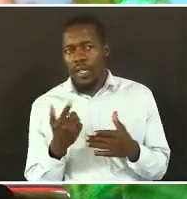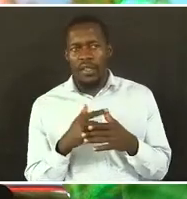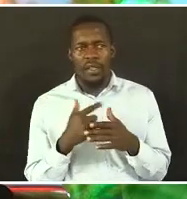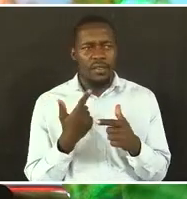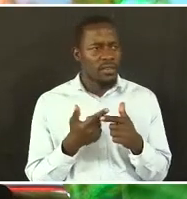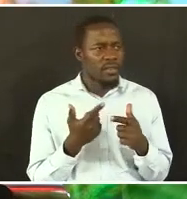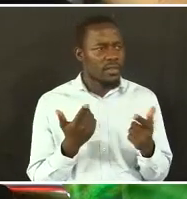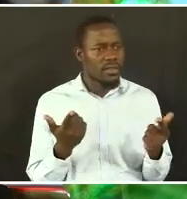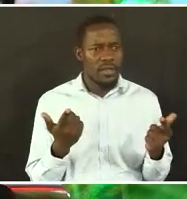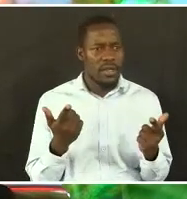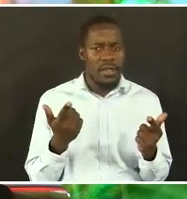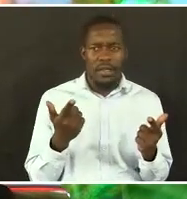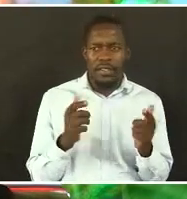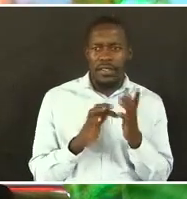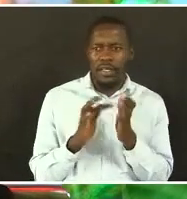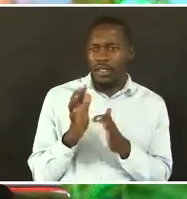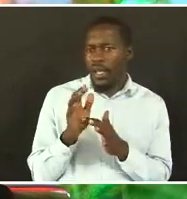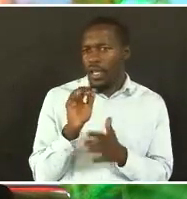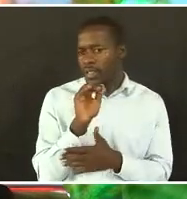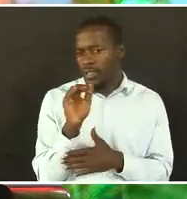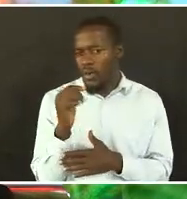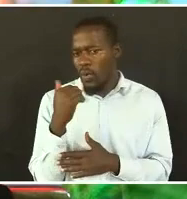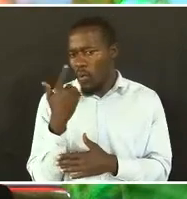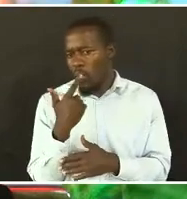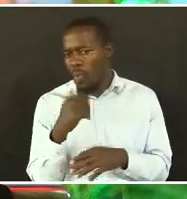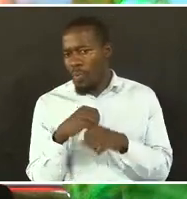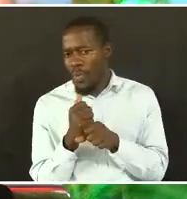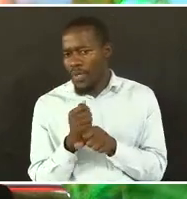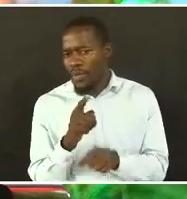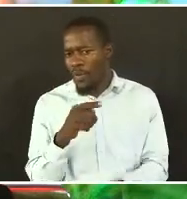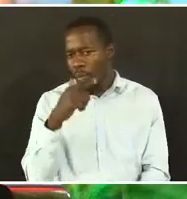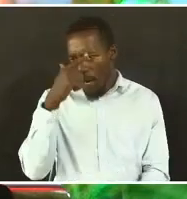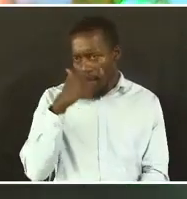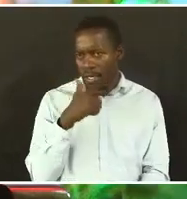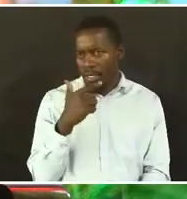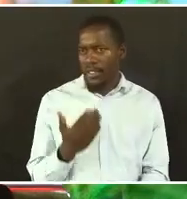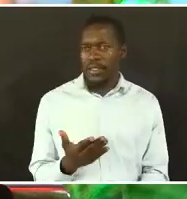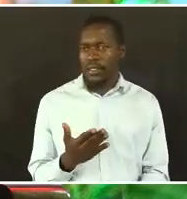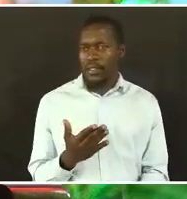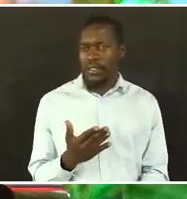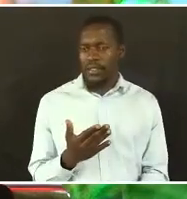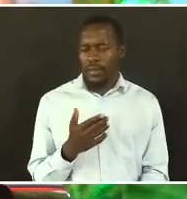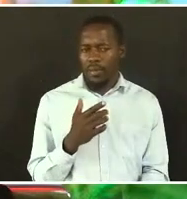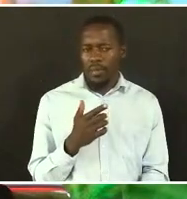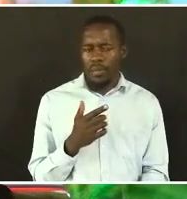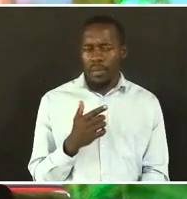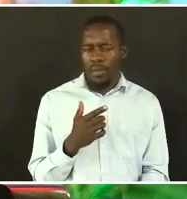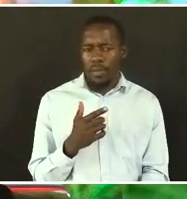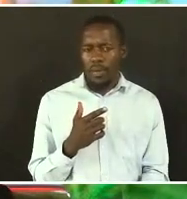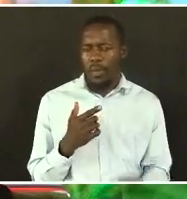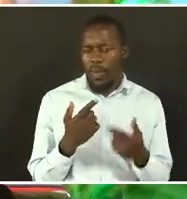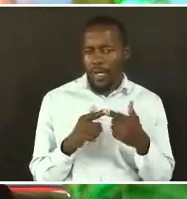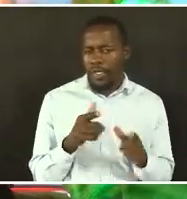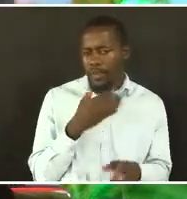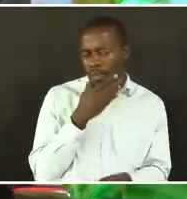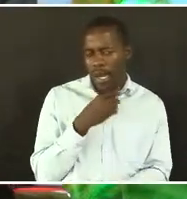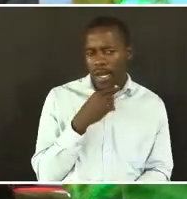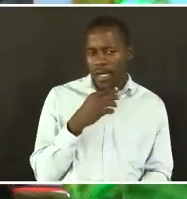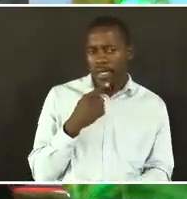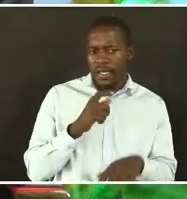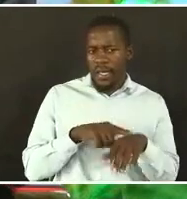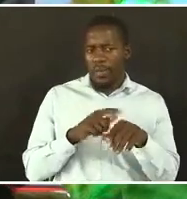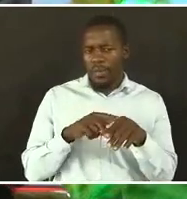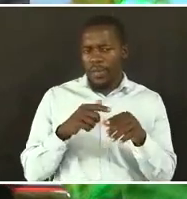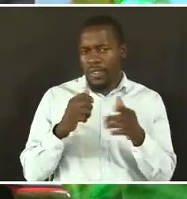you blind? The man was testifying about Jesus without knowing Jesus. Until he gets to a point